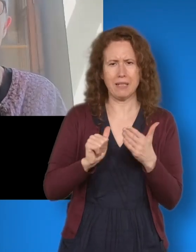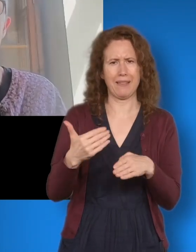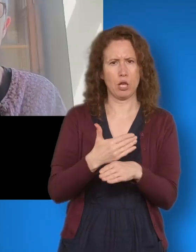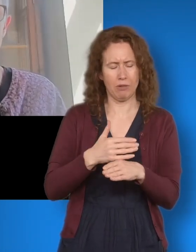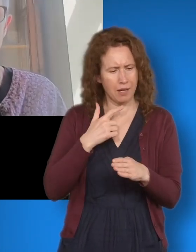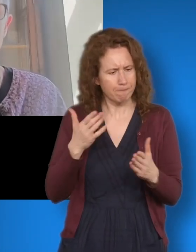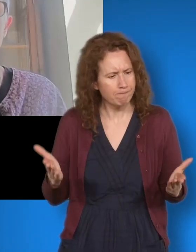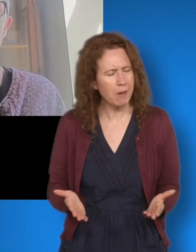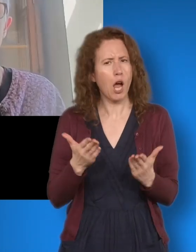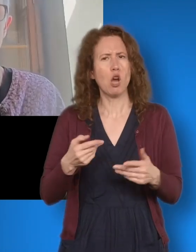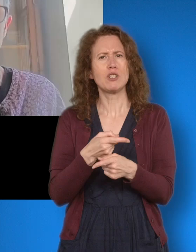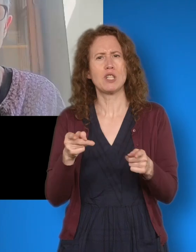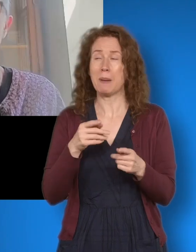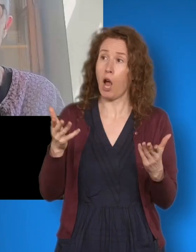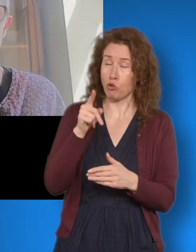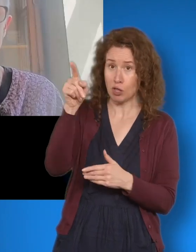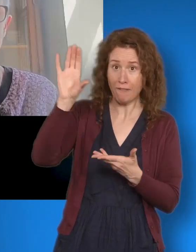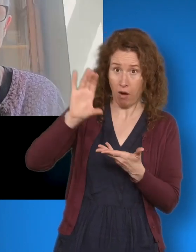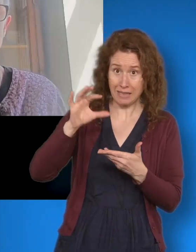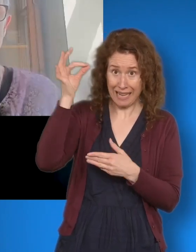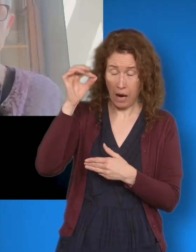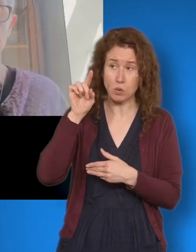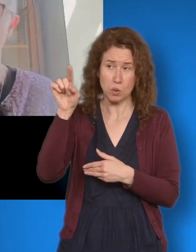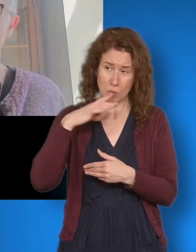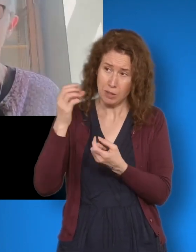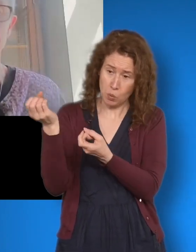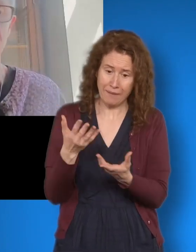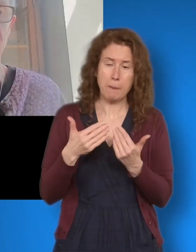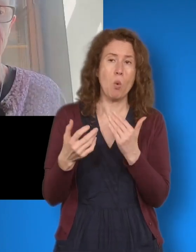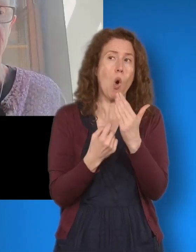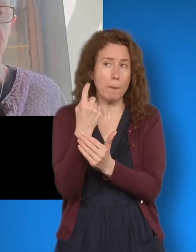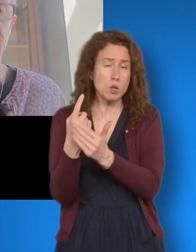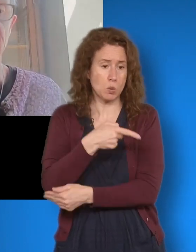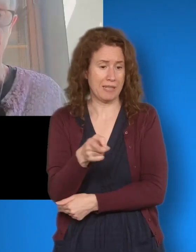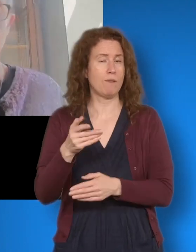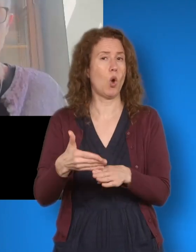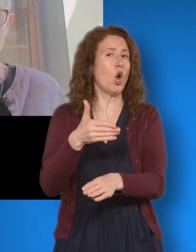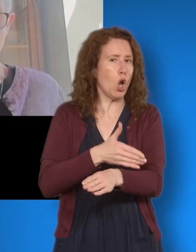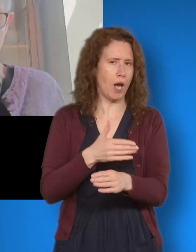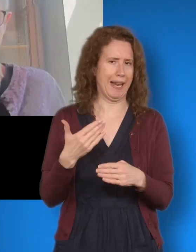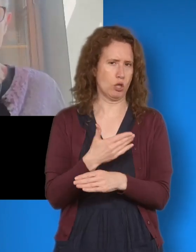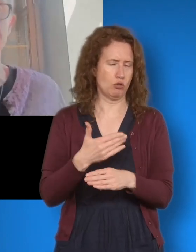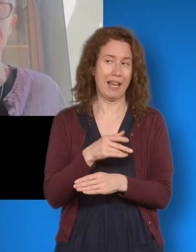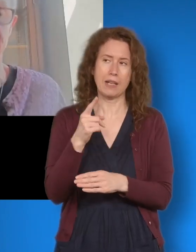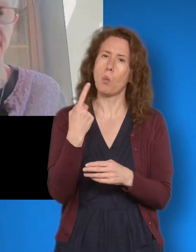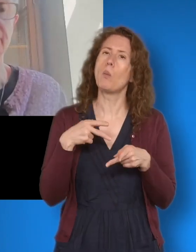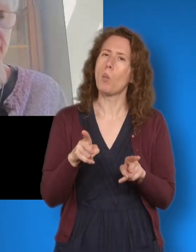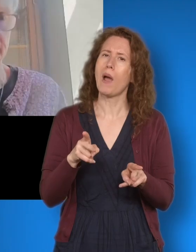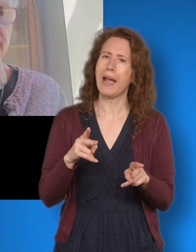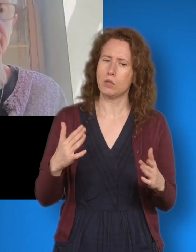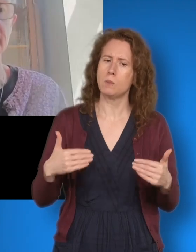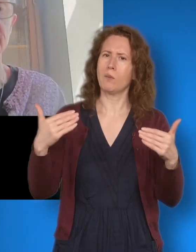encouraging the funding councils to provide more opportunities for ECRs would be a way